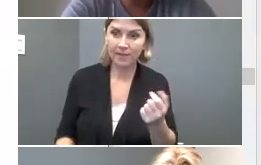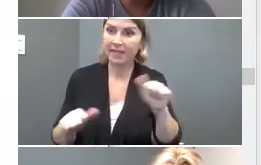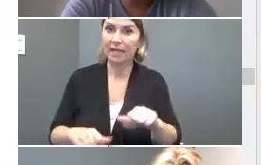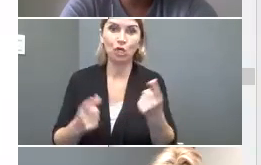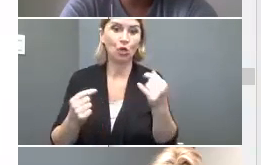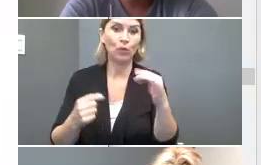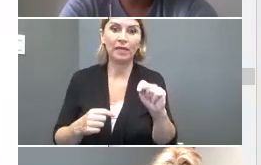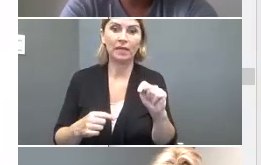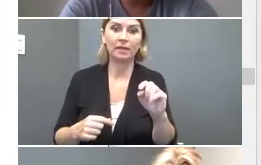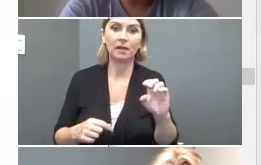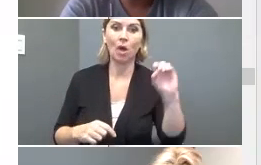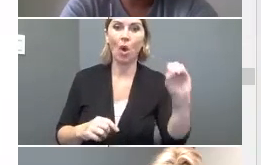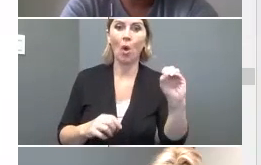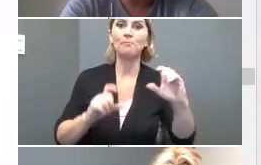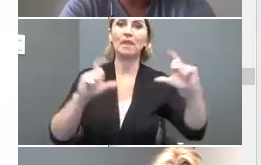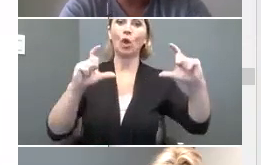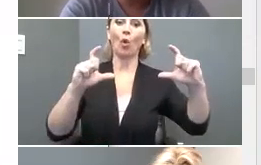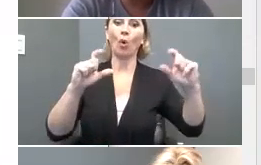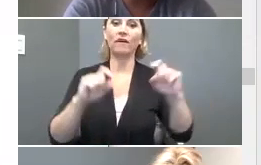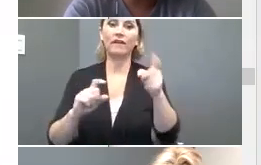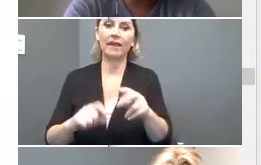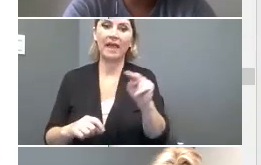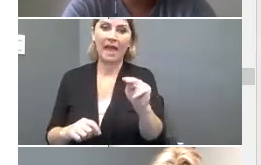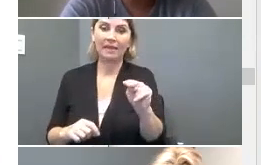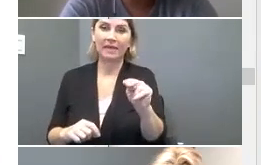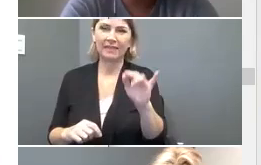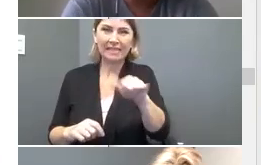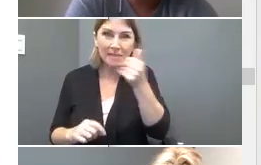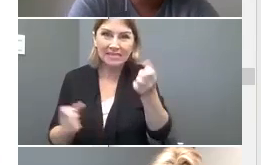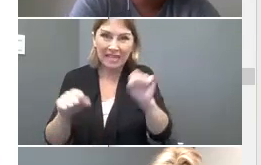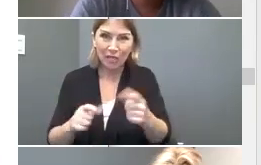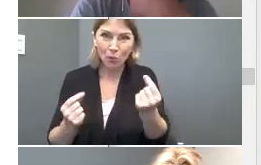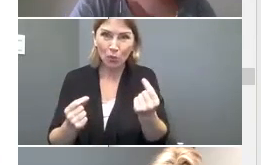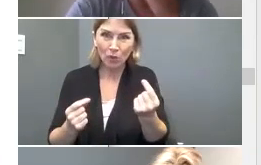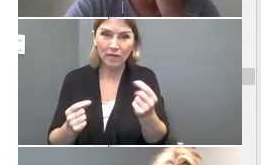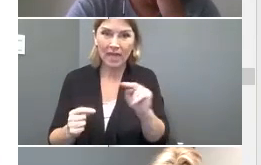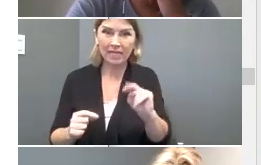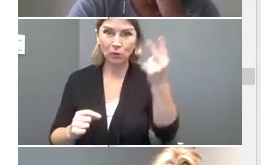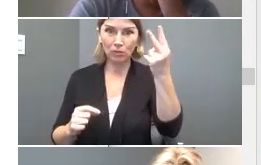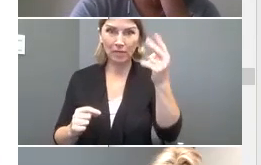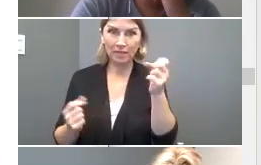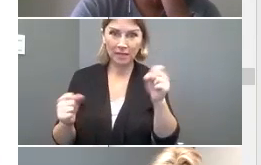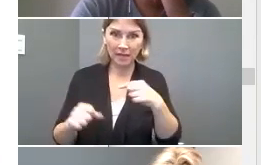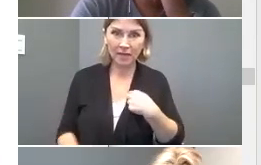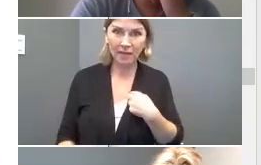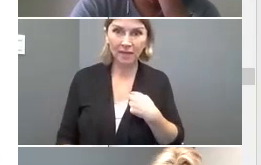big O of n? Is the best that I can do is big O of n cubed?